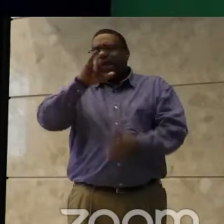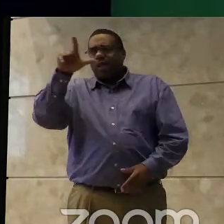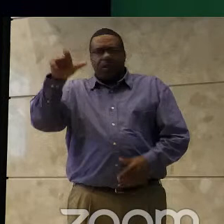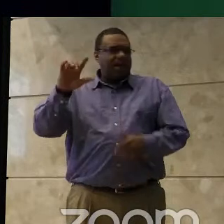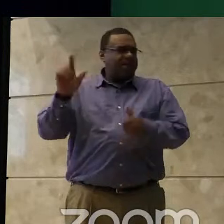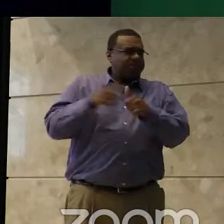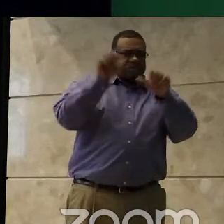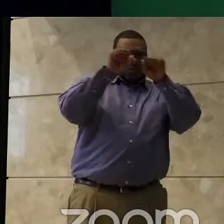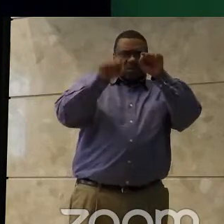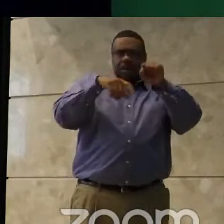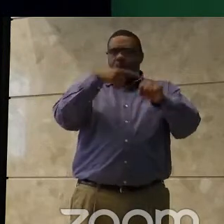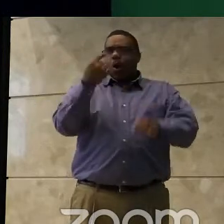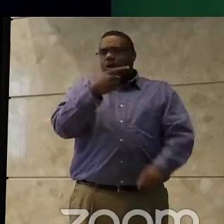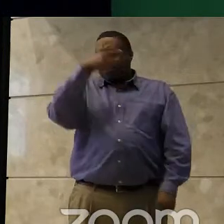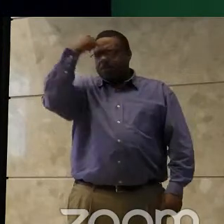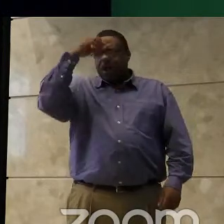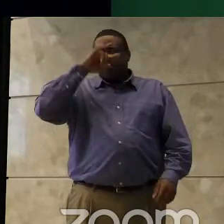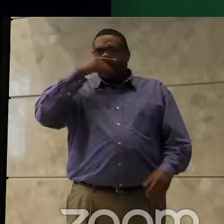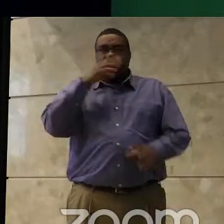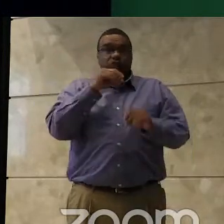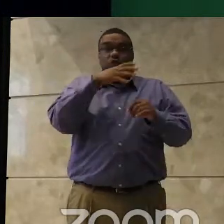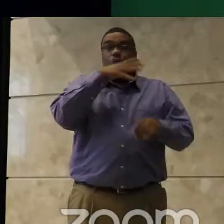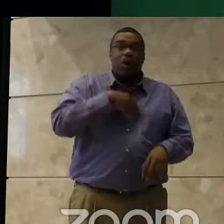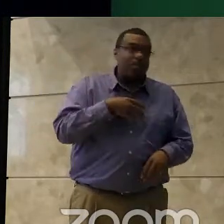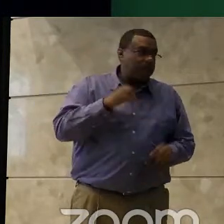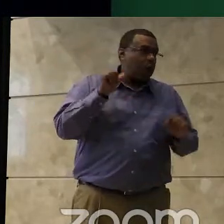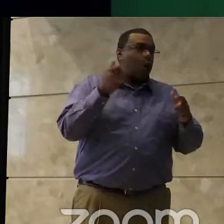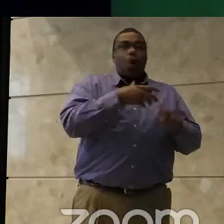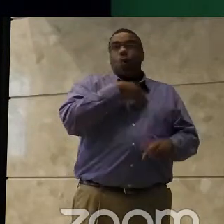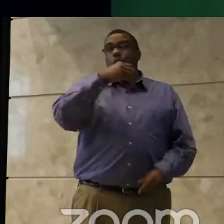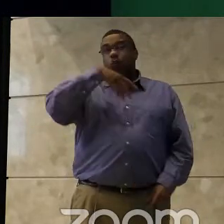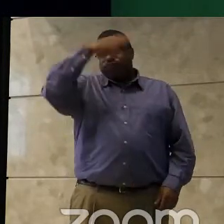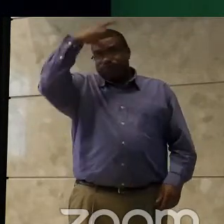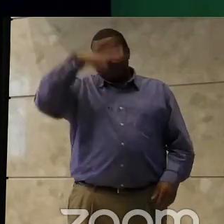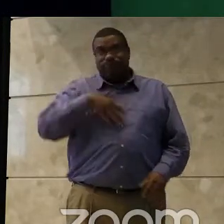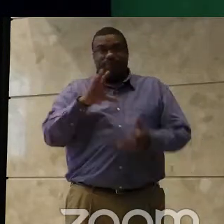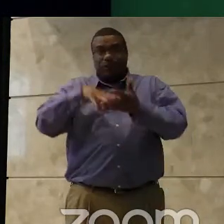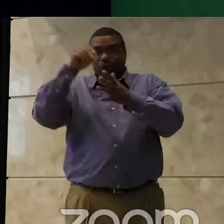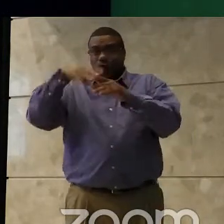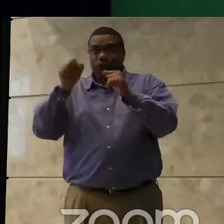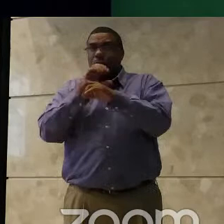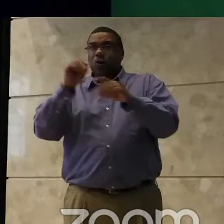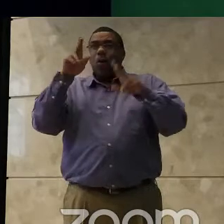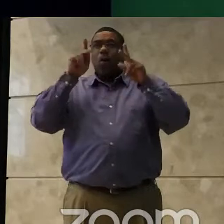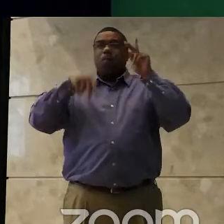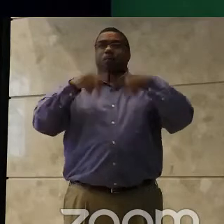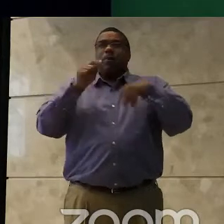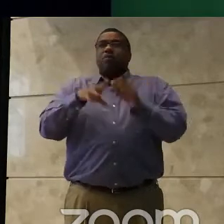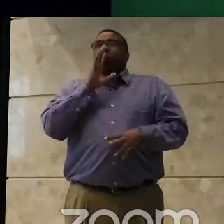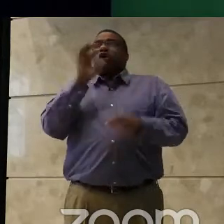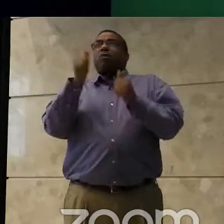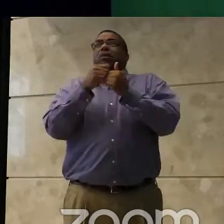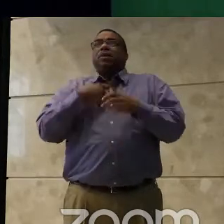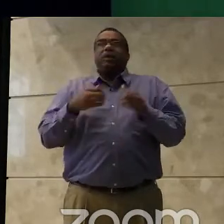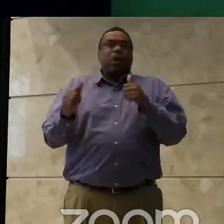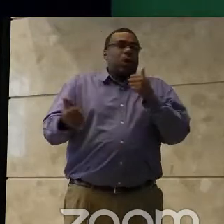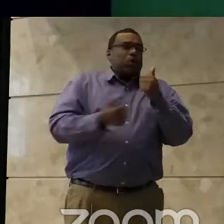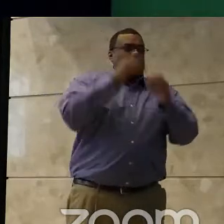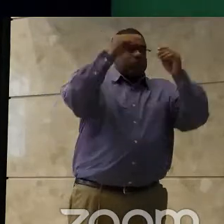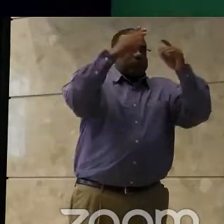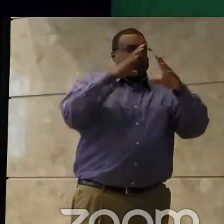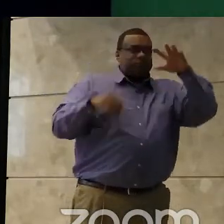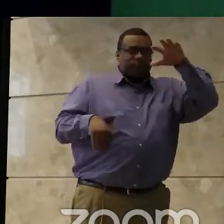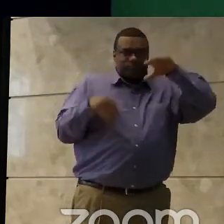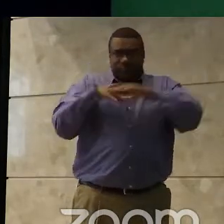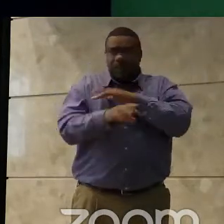little Black kid in the class, no women, all white guys, nobody speaks to me. And every time the professor in the new class would come in,